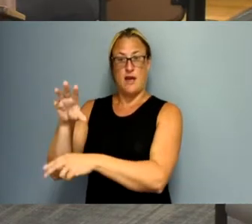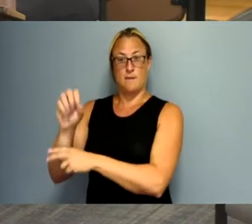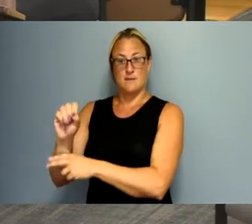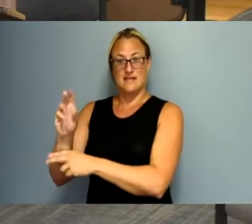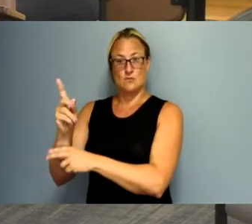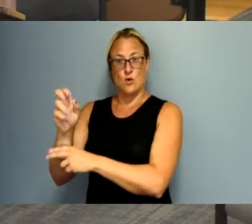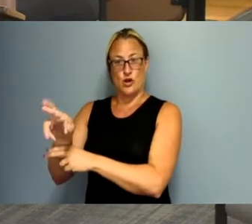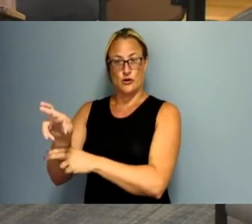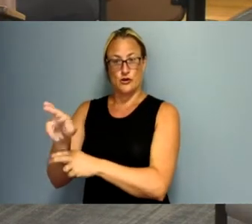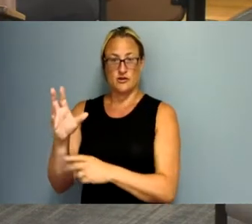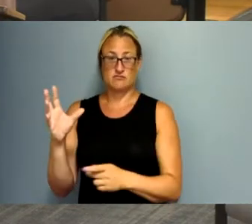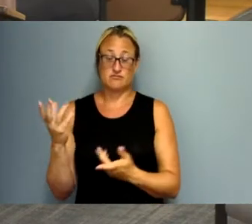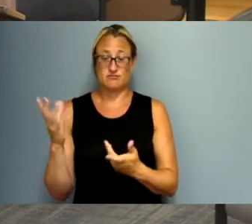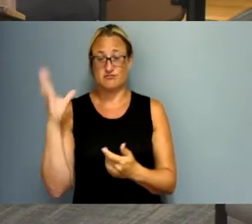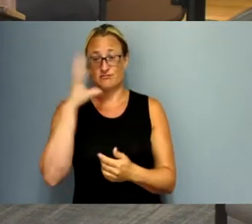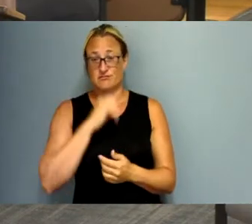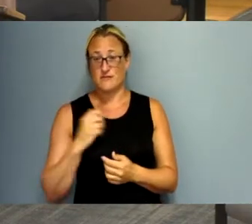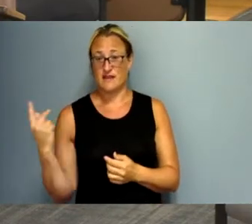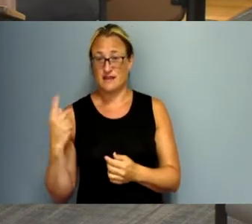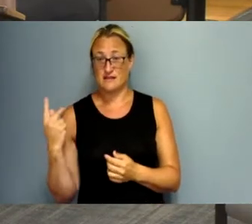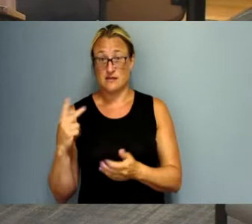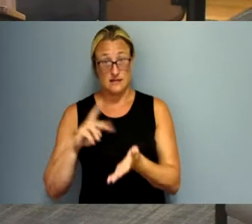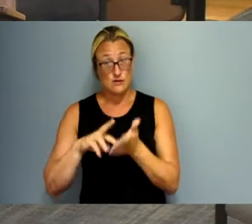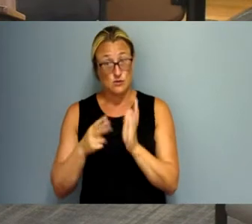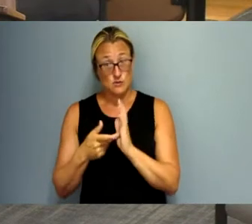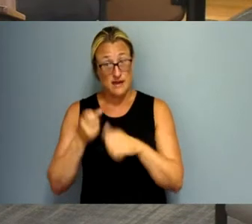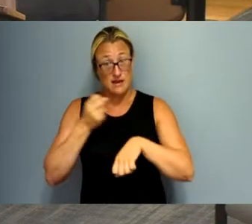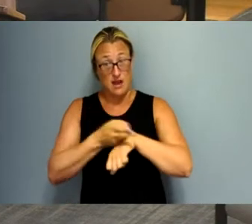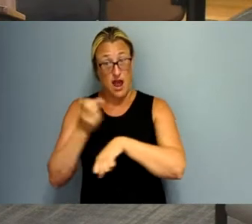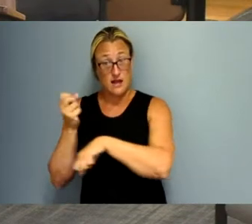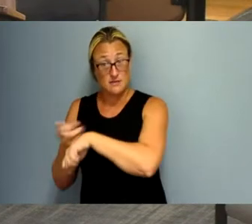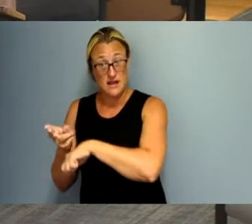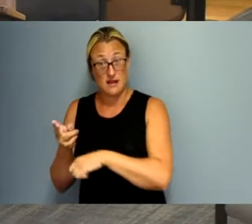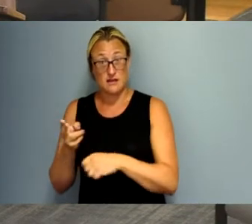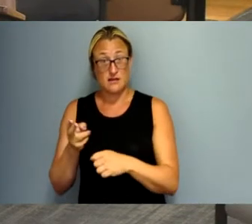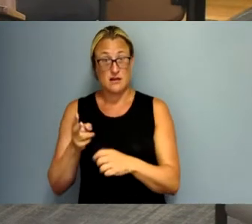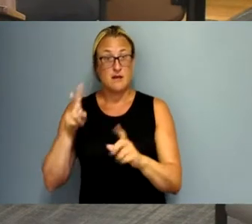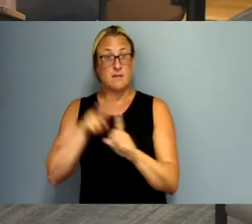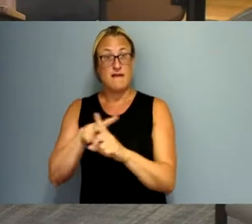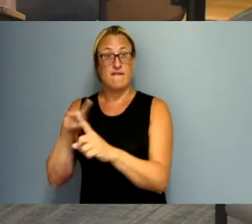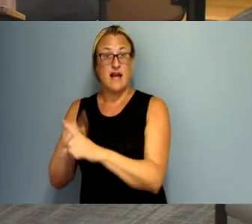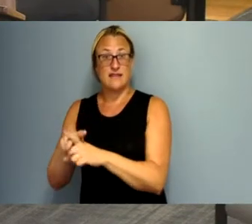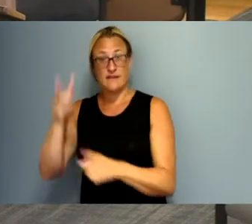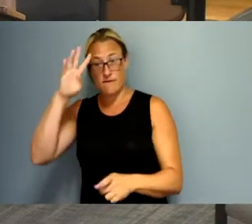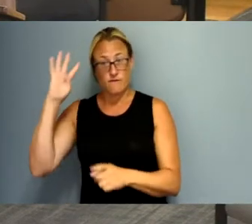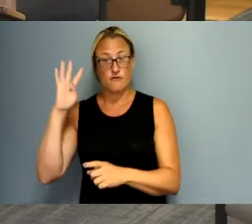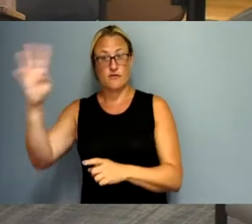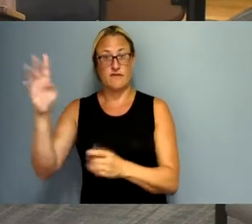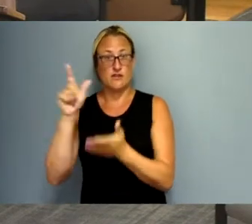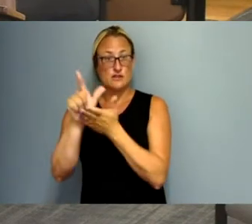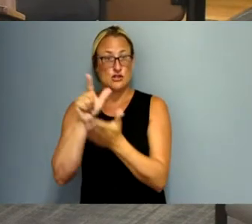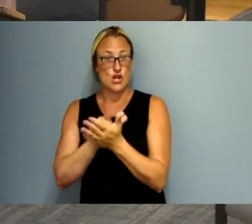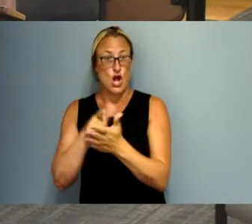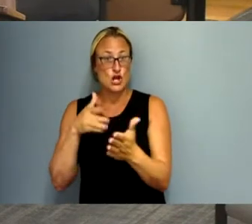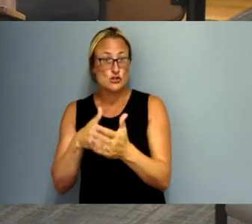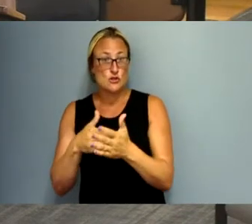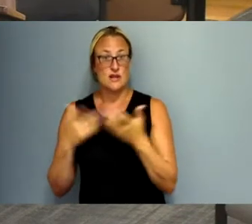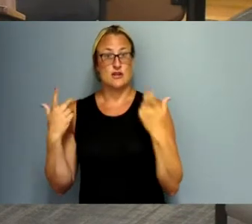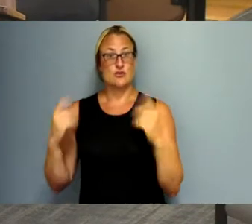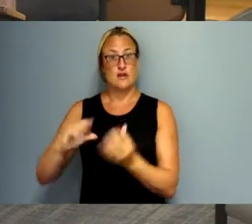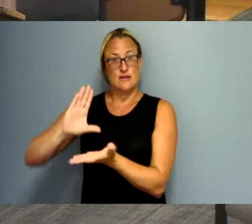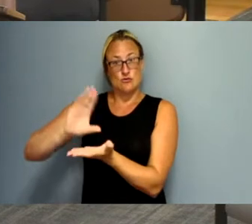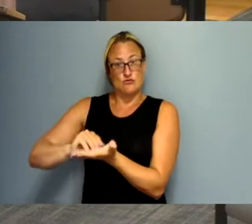talking to us. Is this what you meant by I'm going to knock them down? By filing frivolous lawsuits? By trying to drain me of my personal